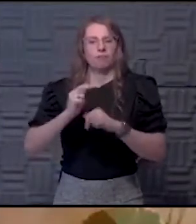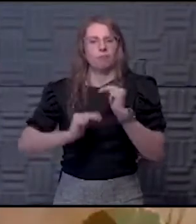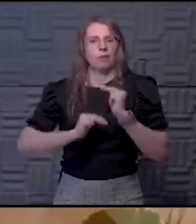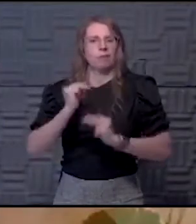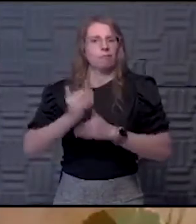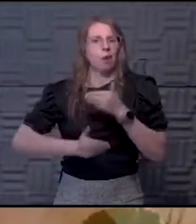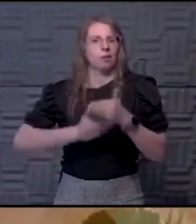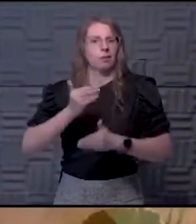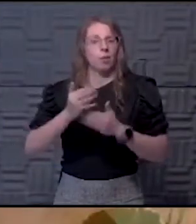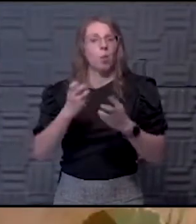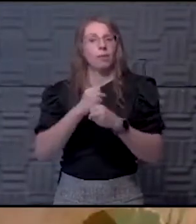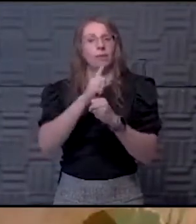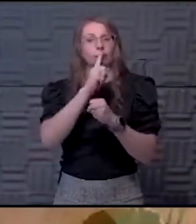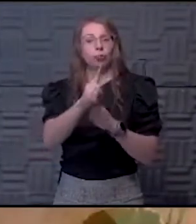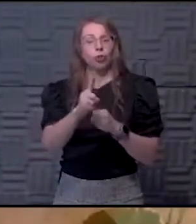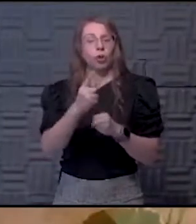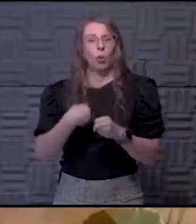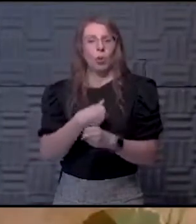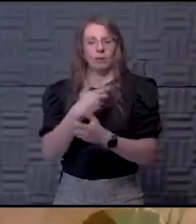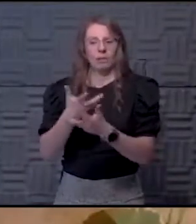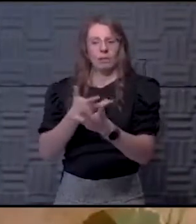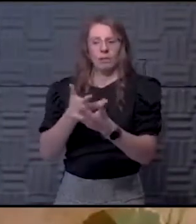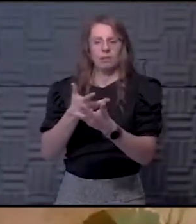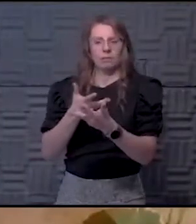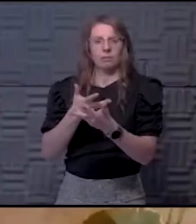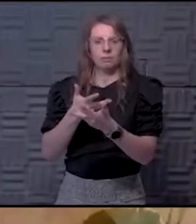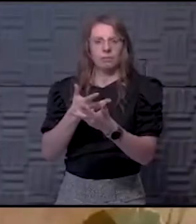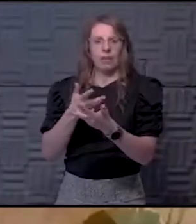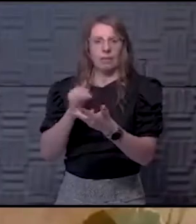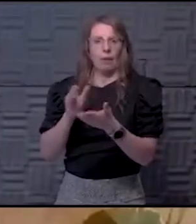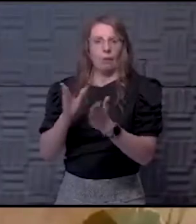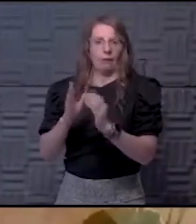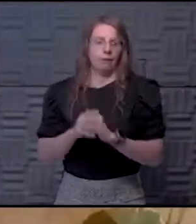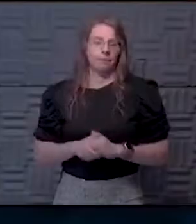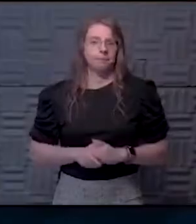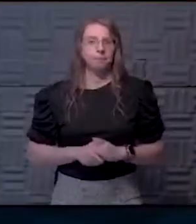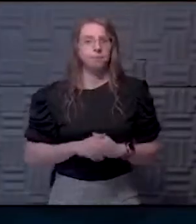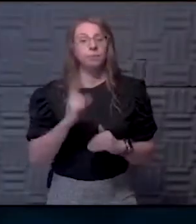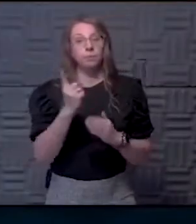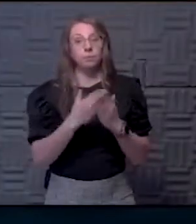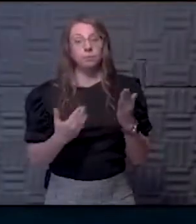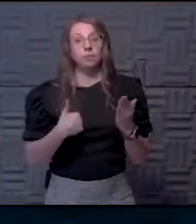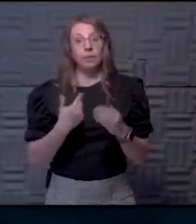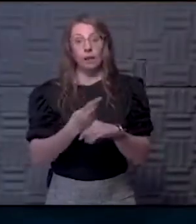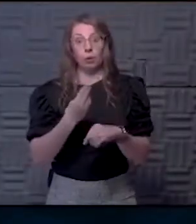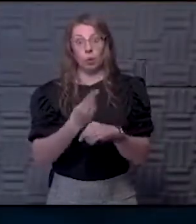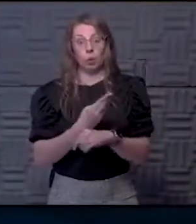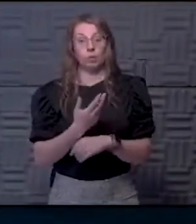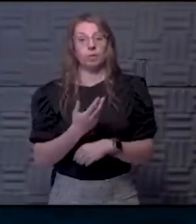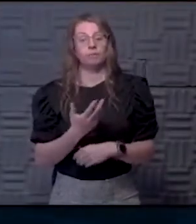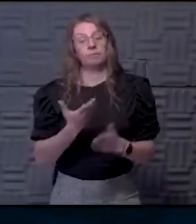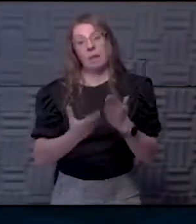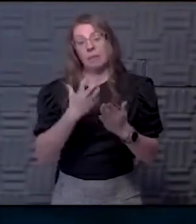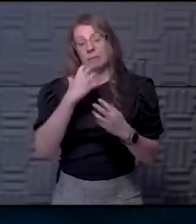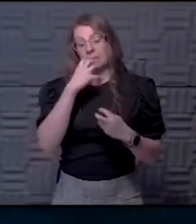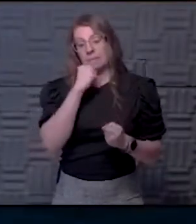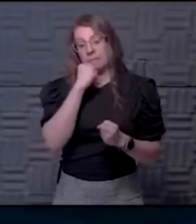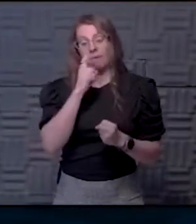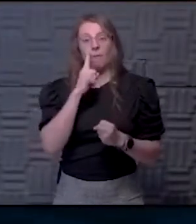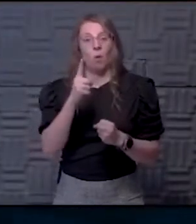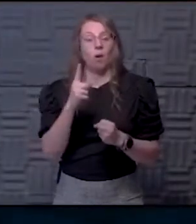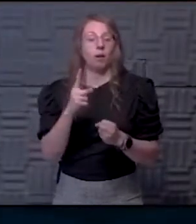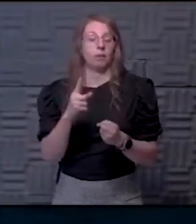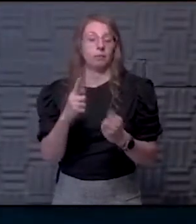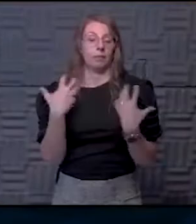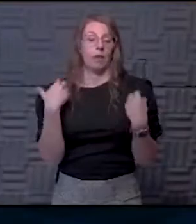really want to make sure that we are engaging in that way. Something I've used that may be valuable to healthcare